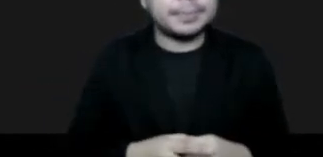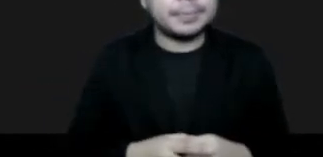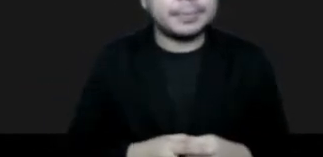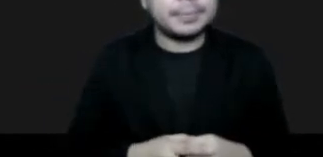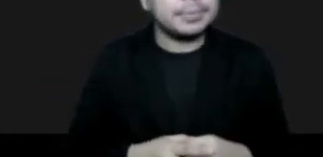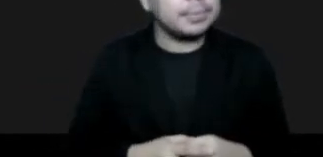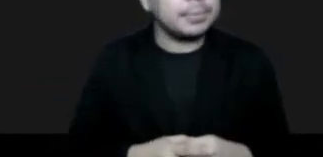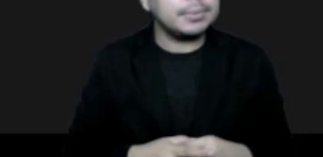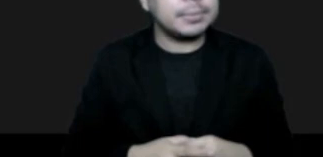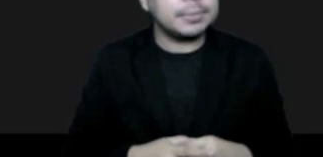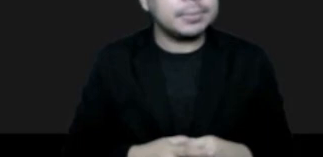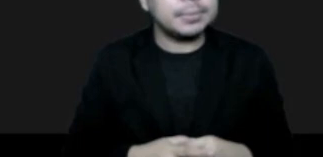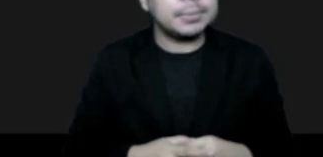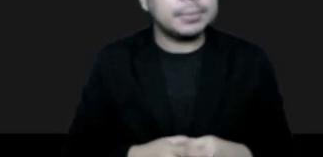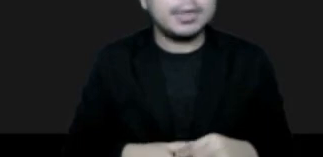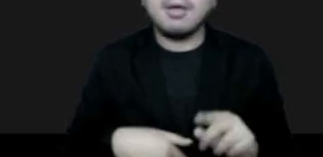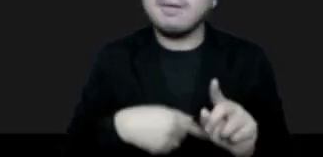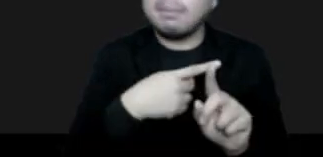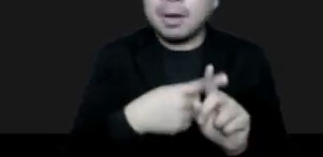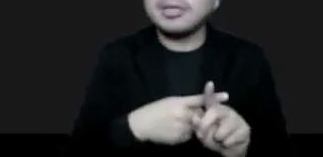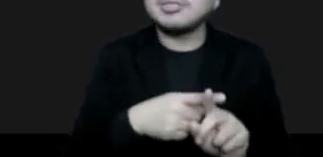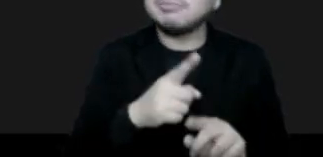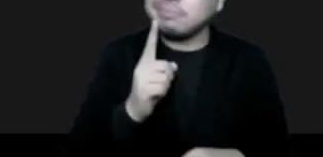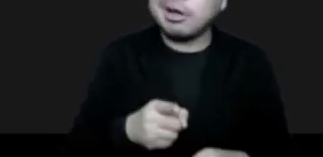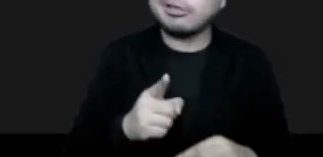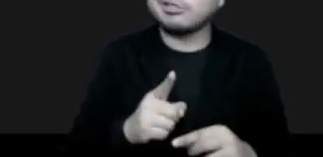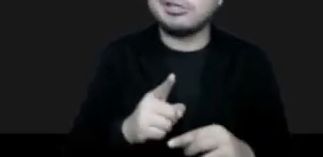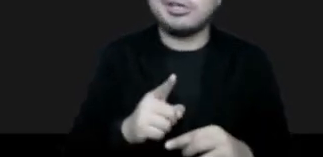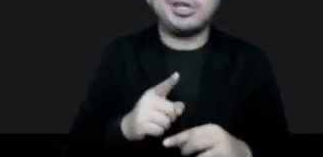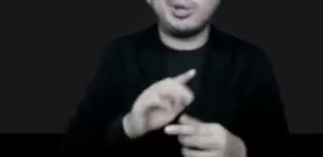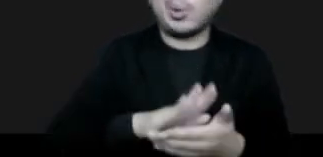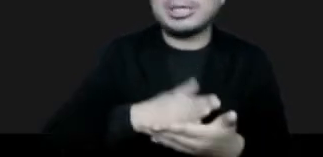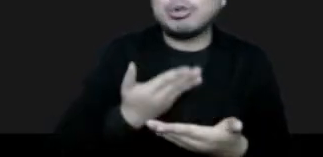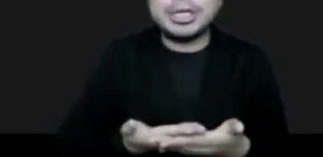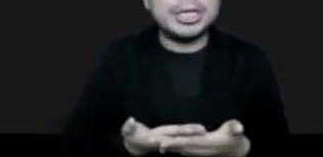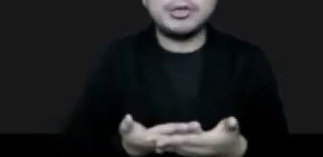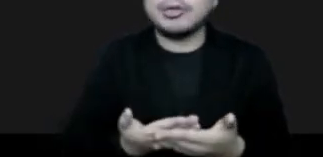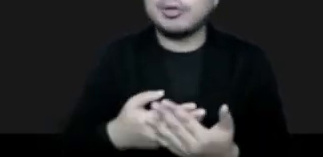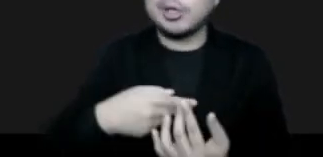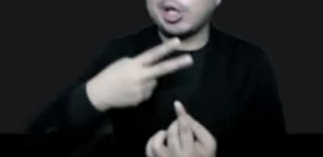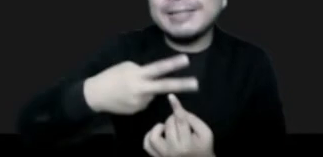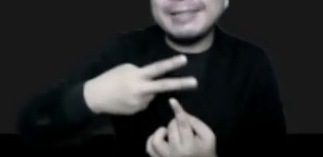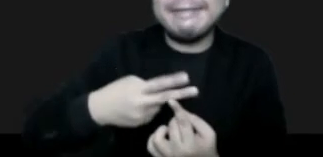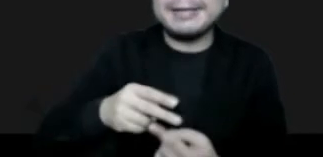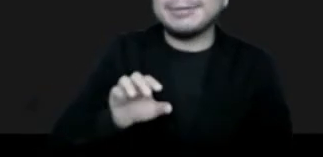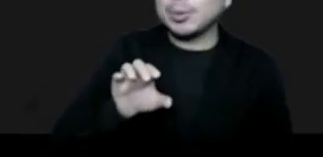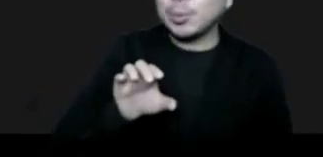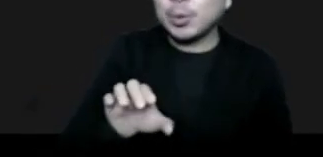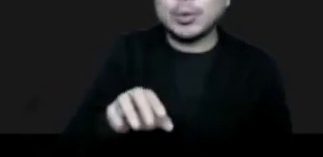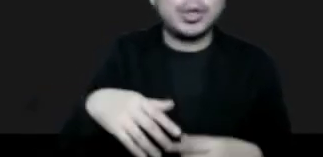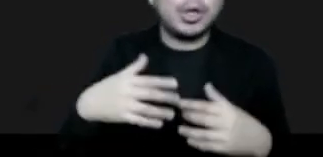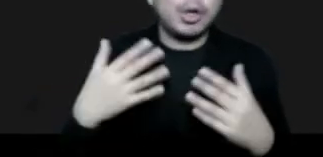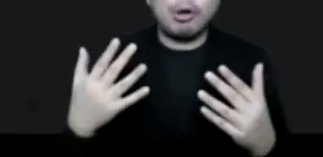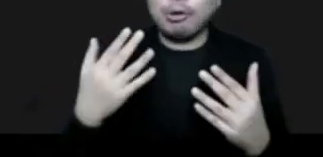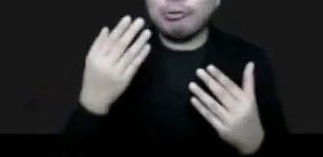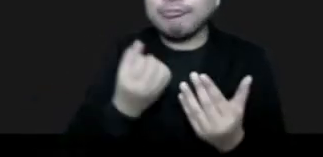a translator all the time when we have news and when we have got other programs which are